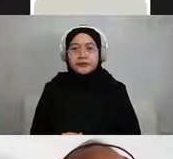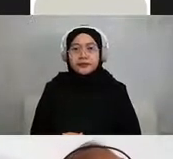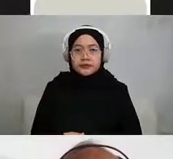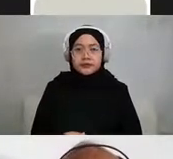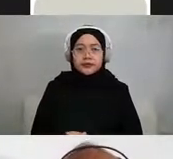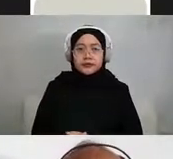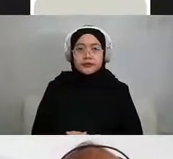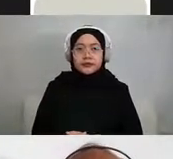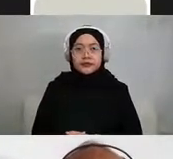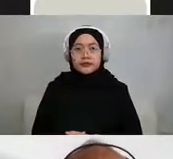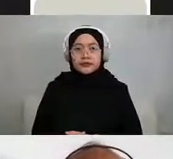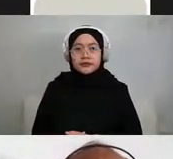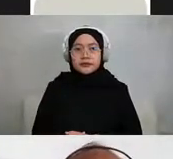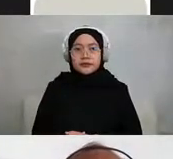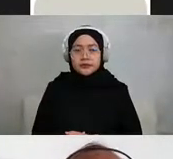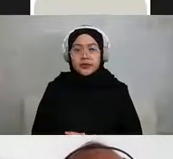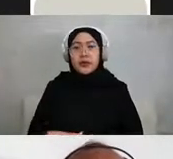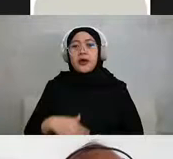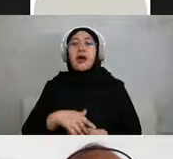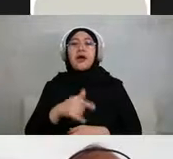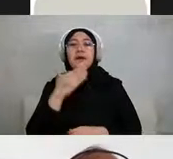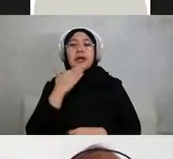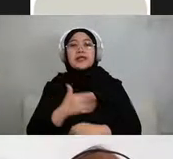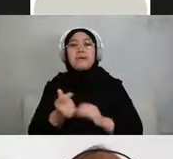we receive through fare box revenues.